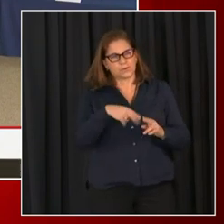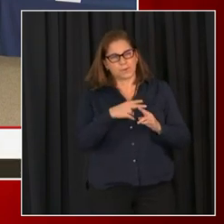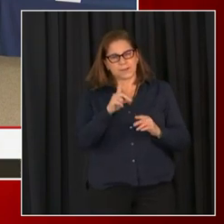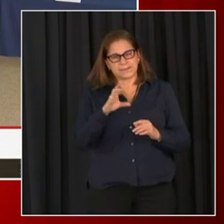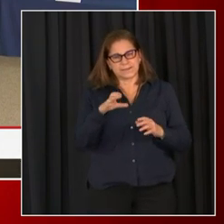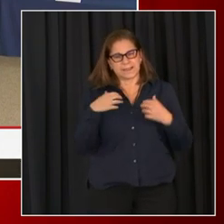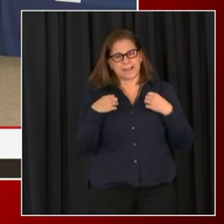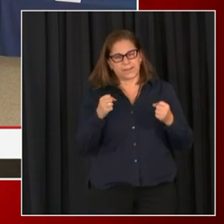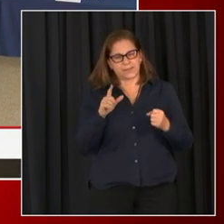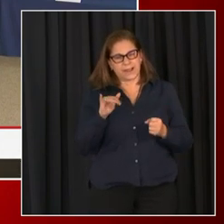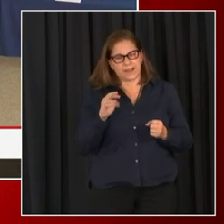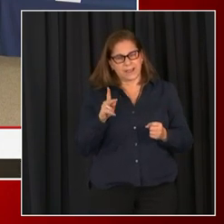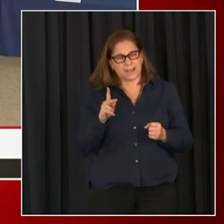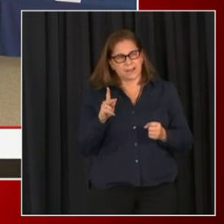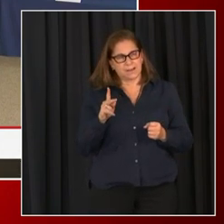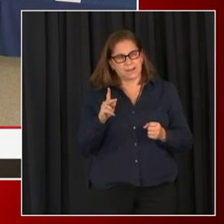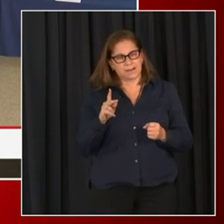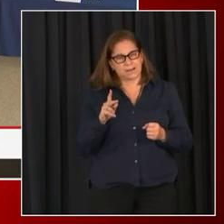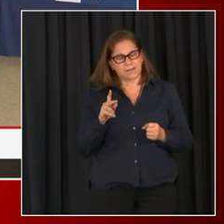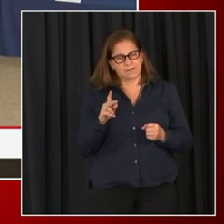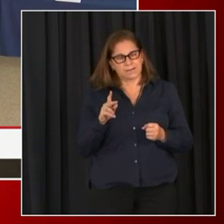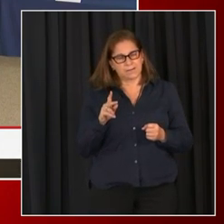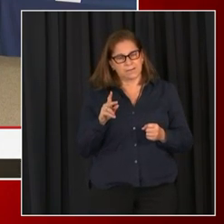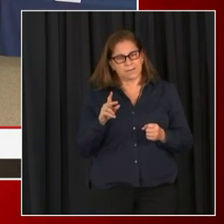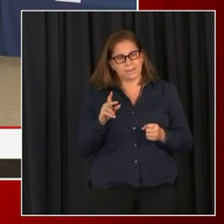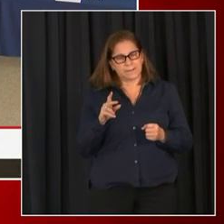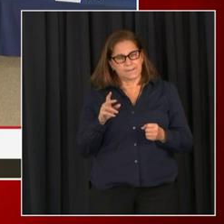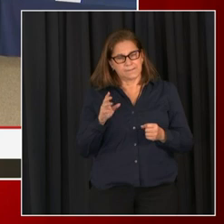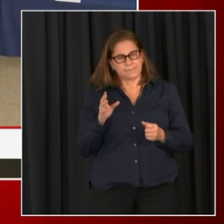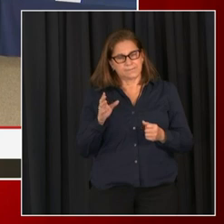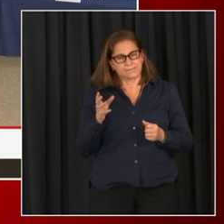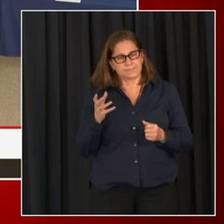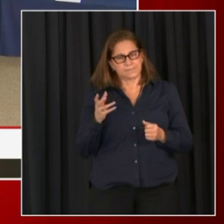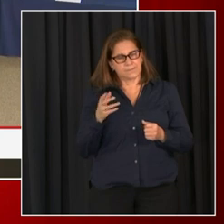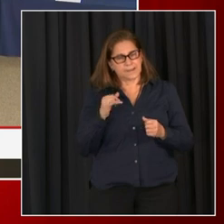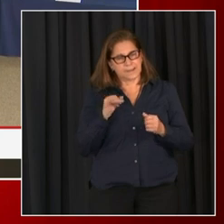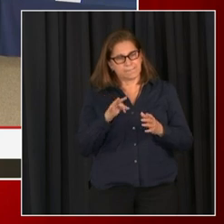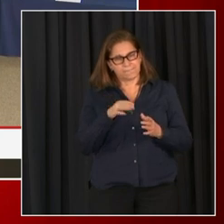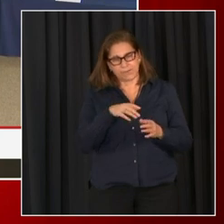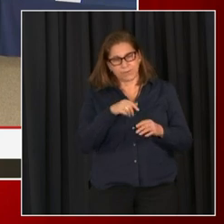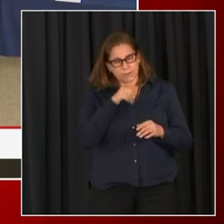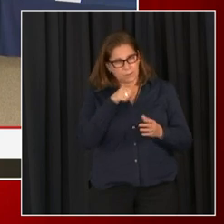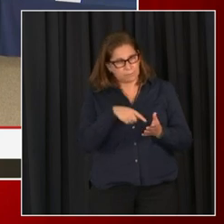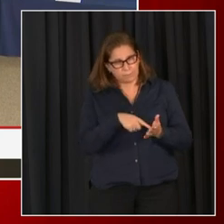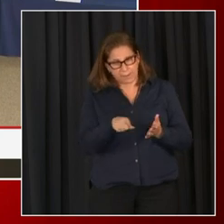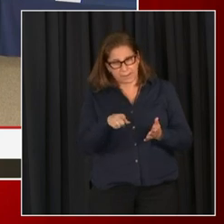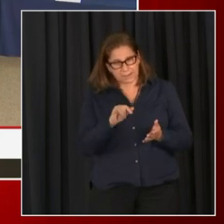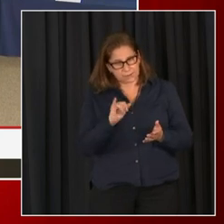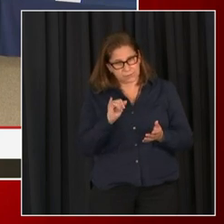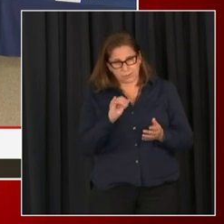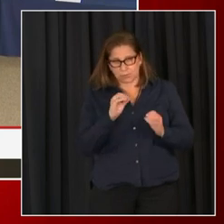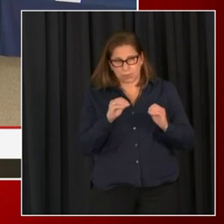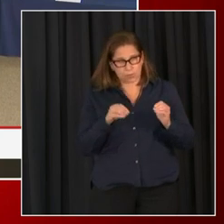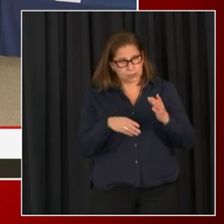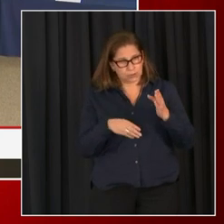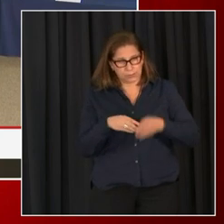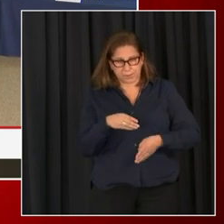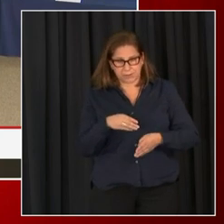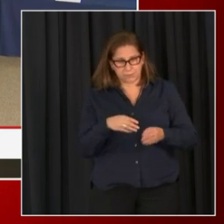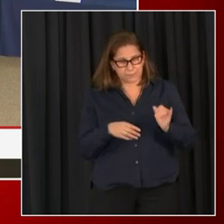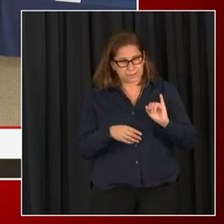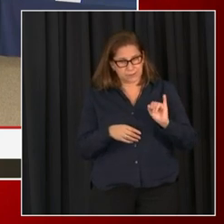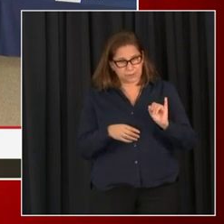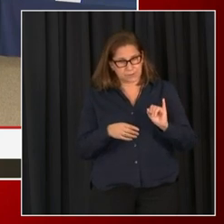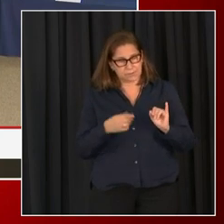businesses will have coverage terminated for non-payment. Now, I'm assuming that this is while the public health